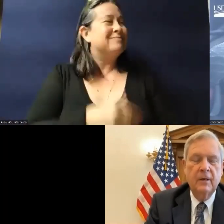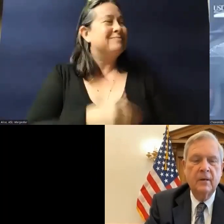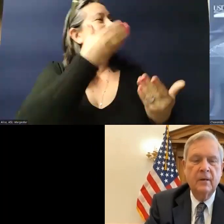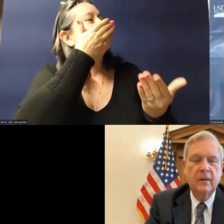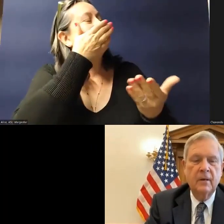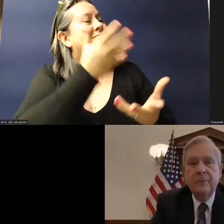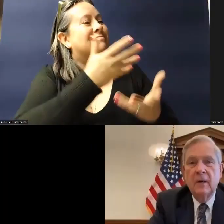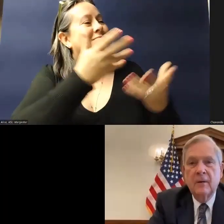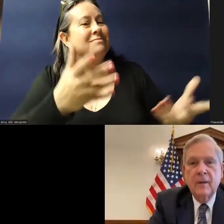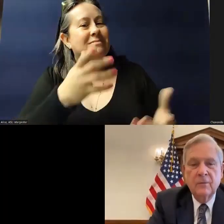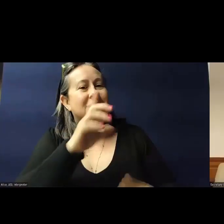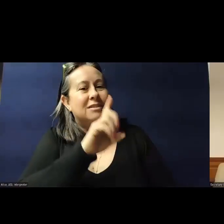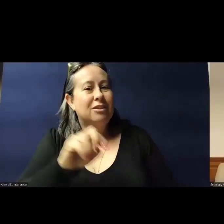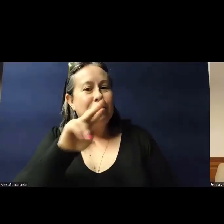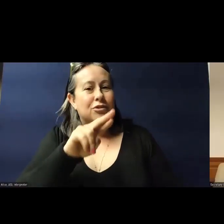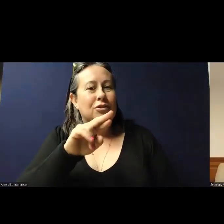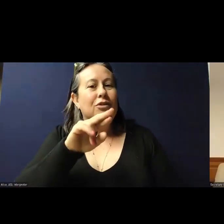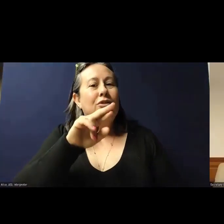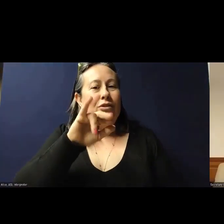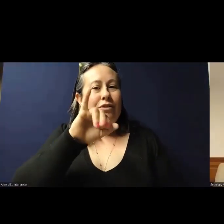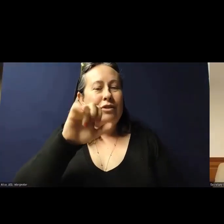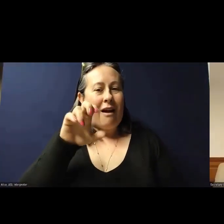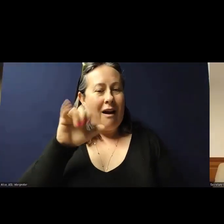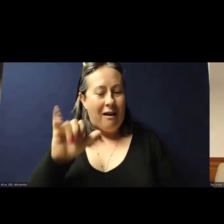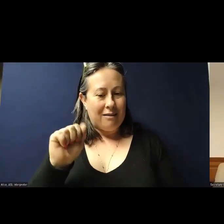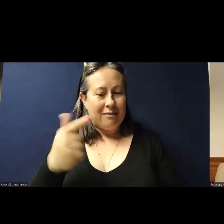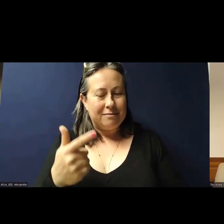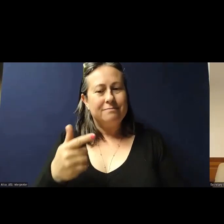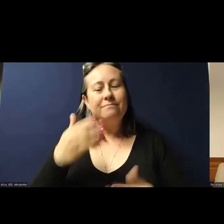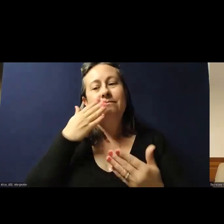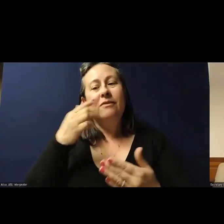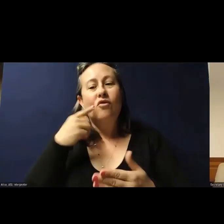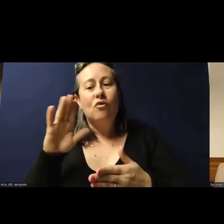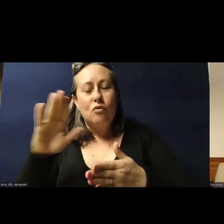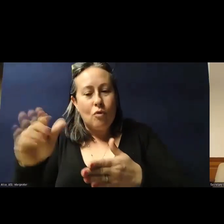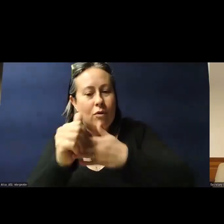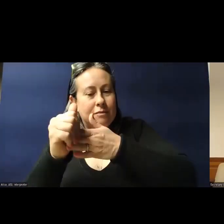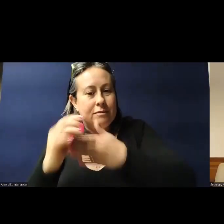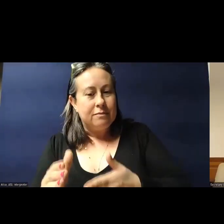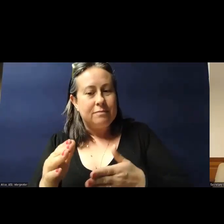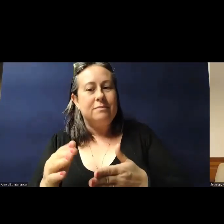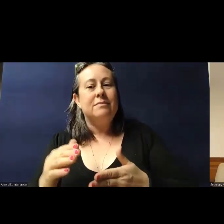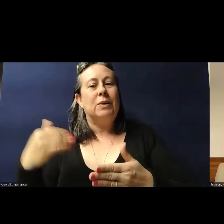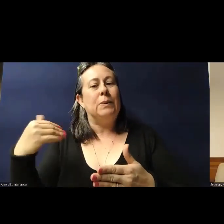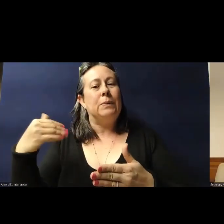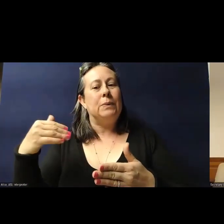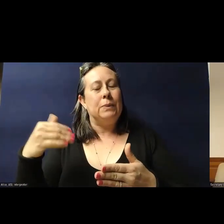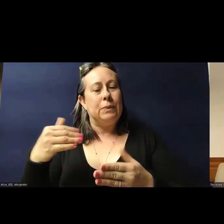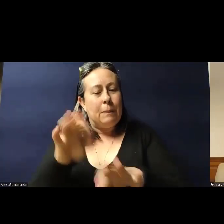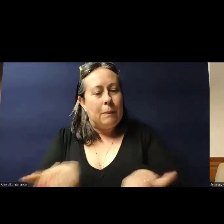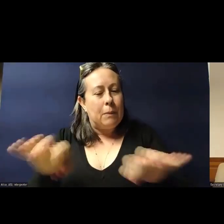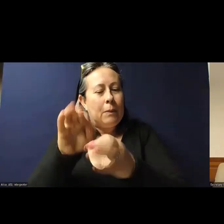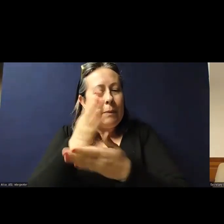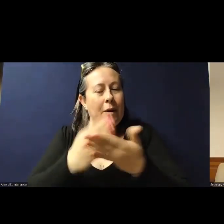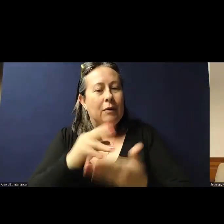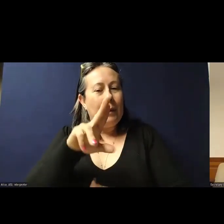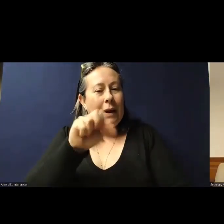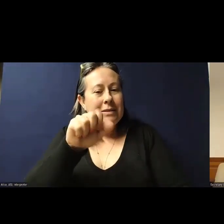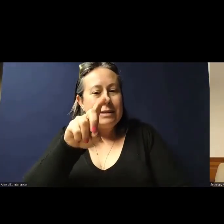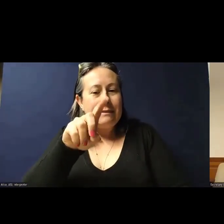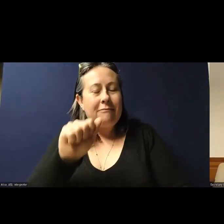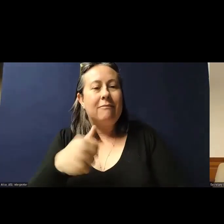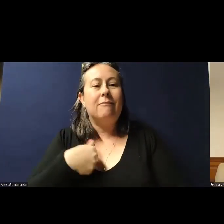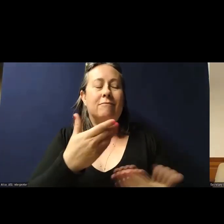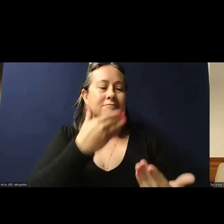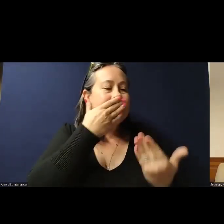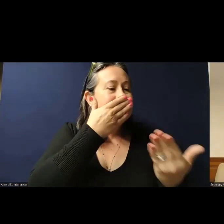much, Dr. Dick Young. Thanks very much for your leadership of our RE mission area, which is an incredibly important aspect of USDA. And certainly want to thank